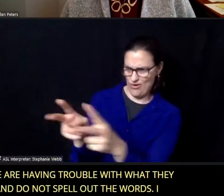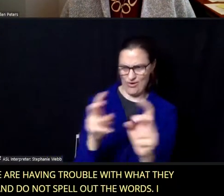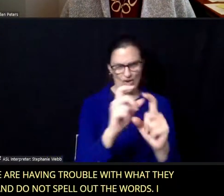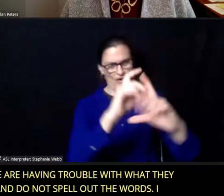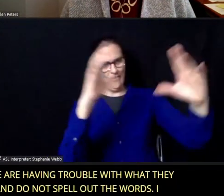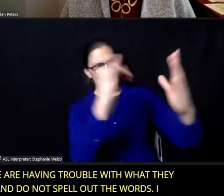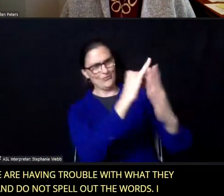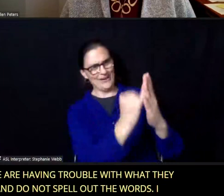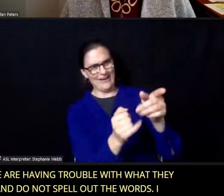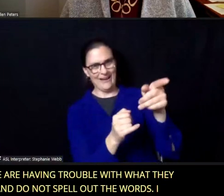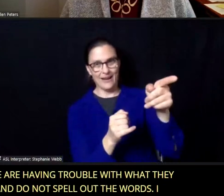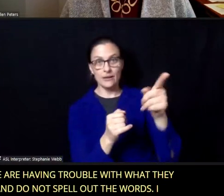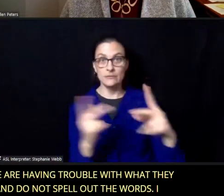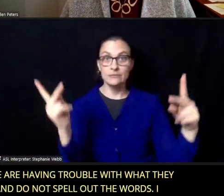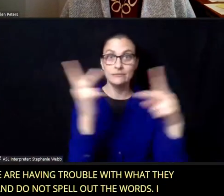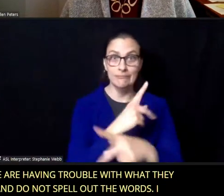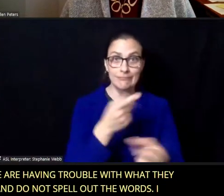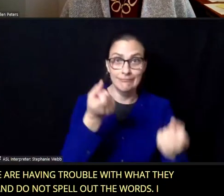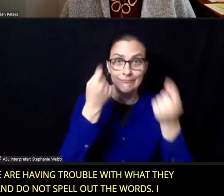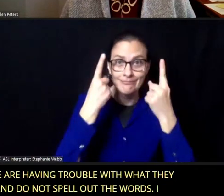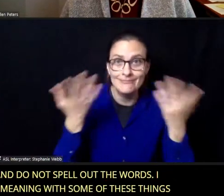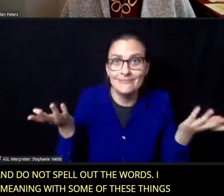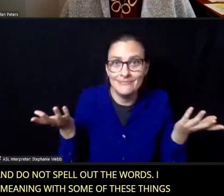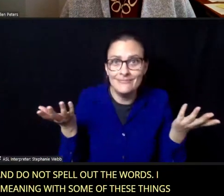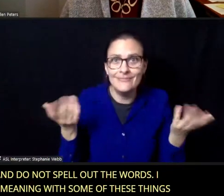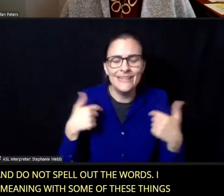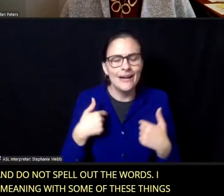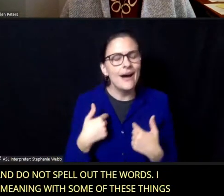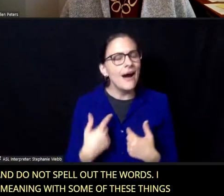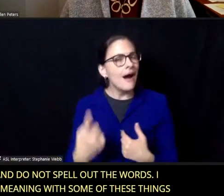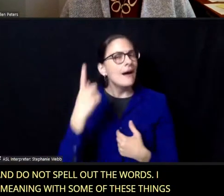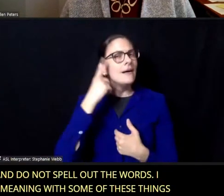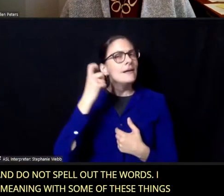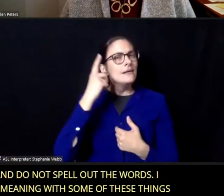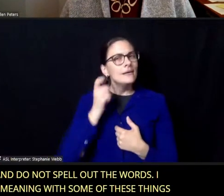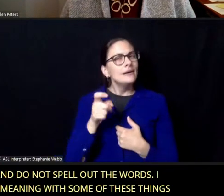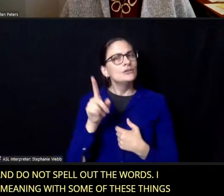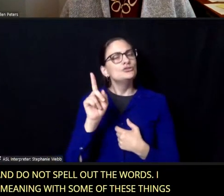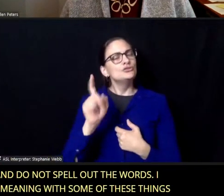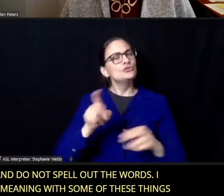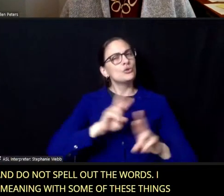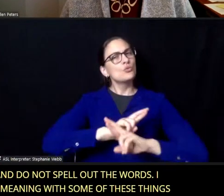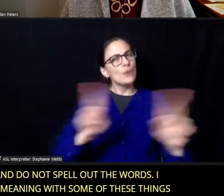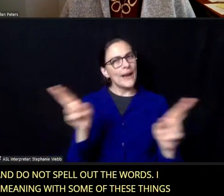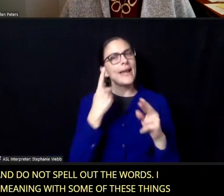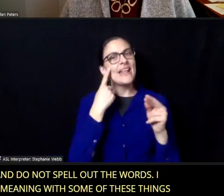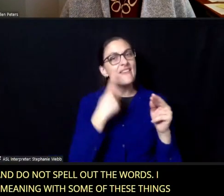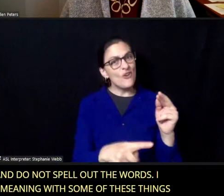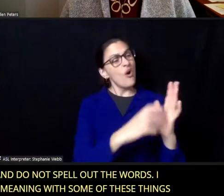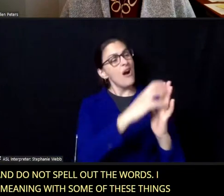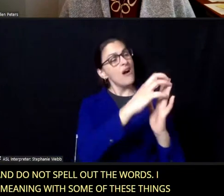pictures. So I think we need to be prepared to have translations into multiple languages.